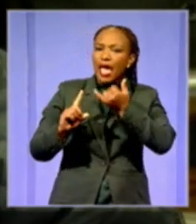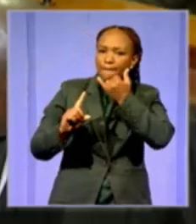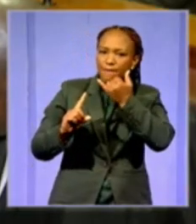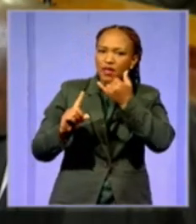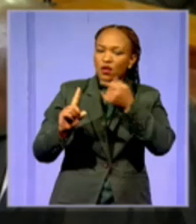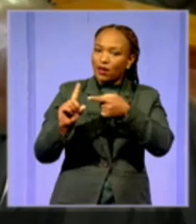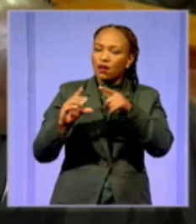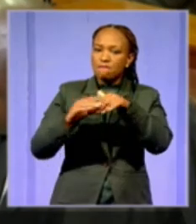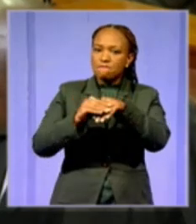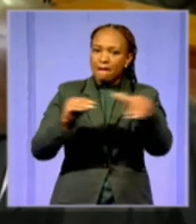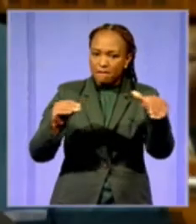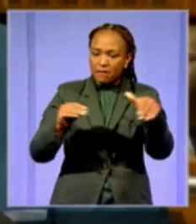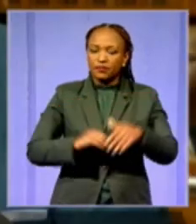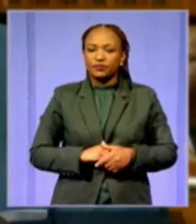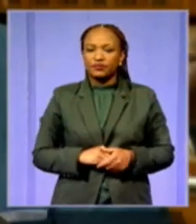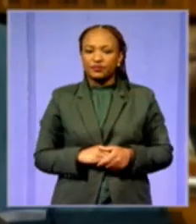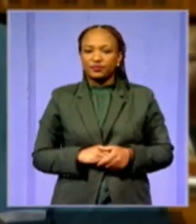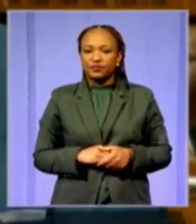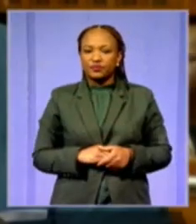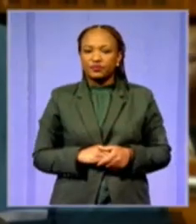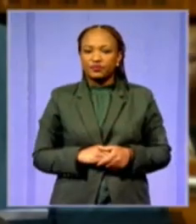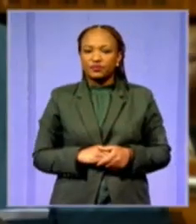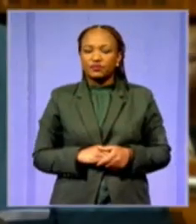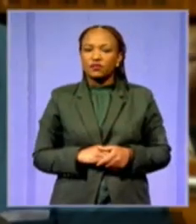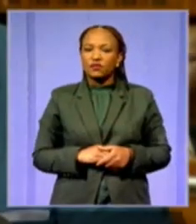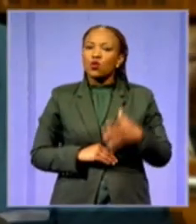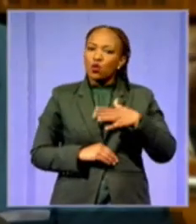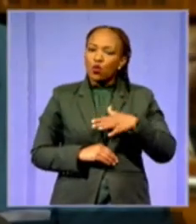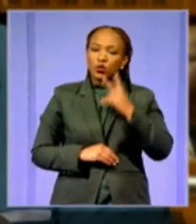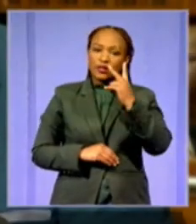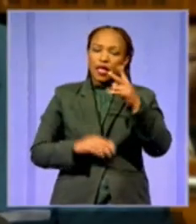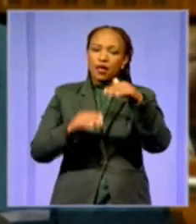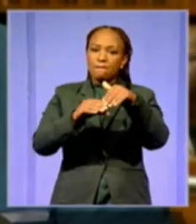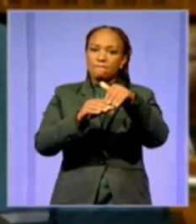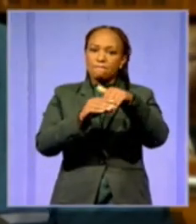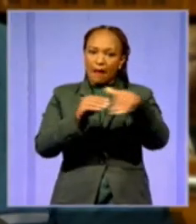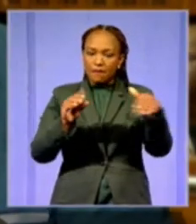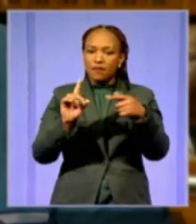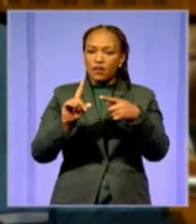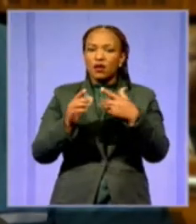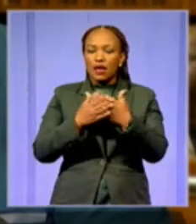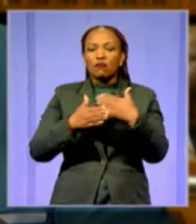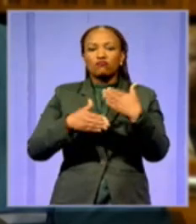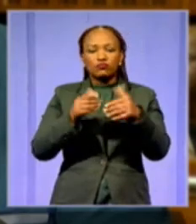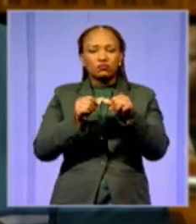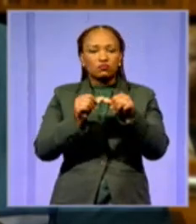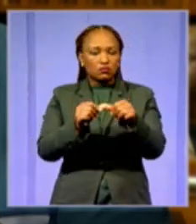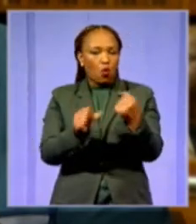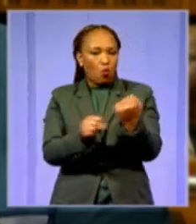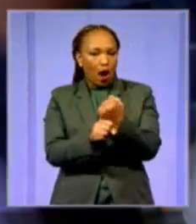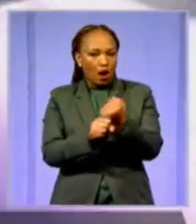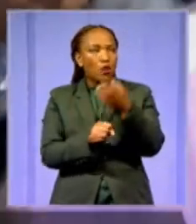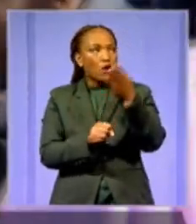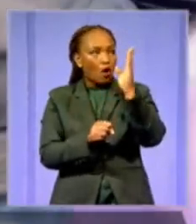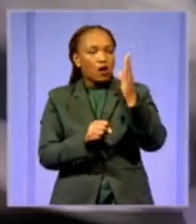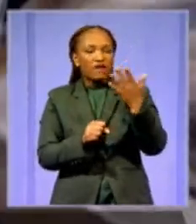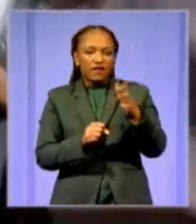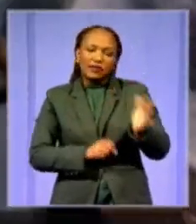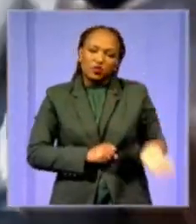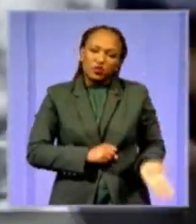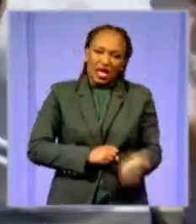beili. Re eletsa go mmona a le kwa ntle gore a tsweletse thomo e modimo a e molaetseng.